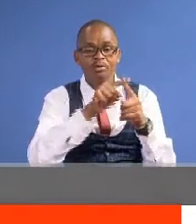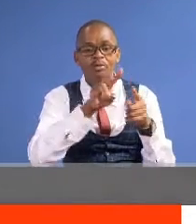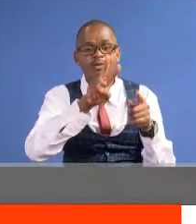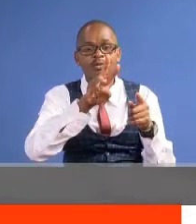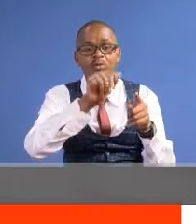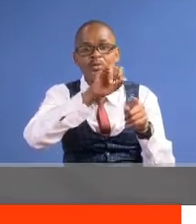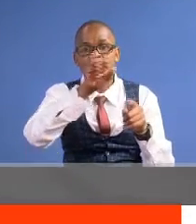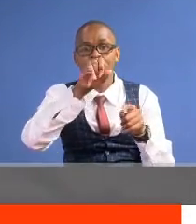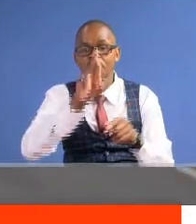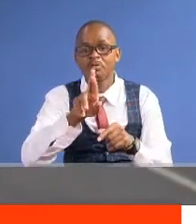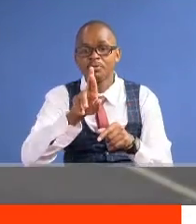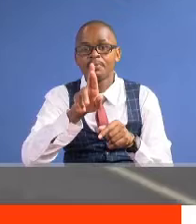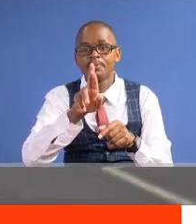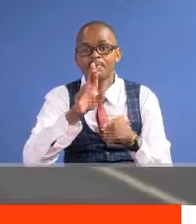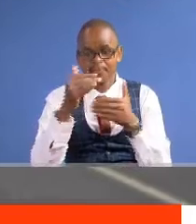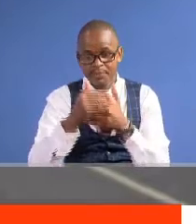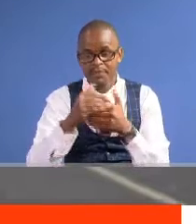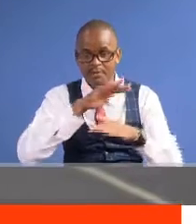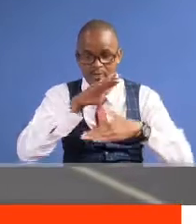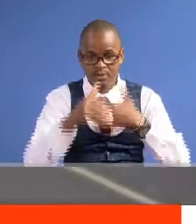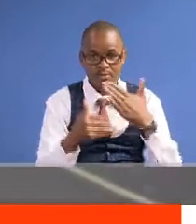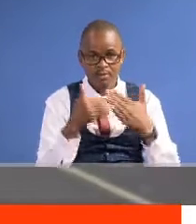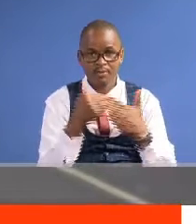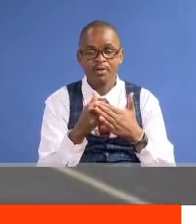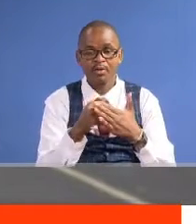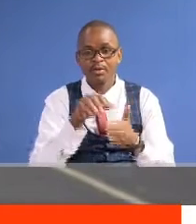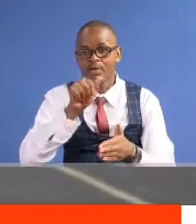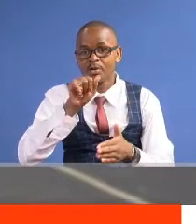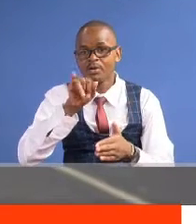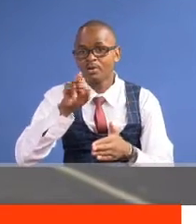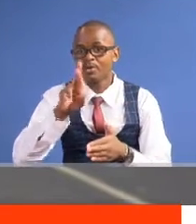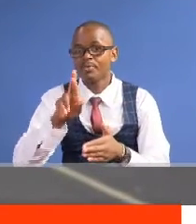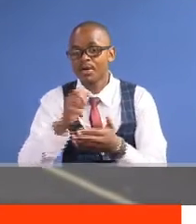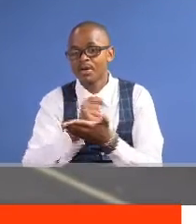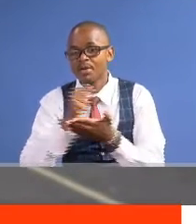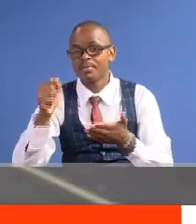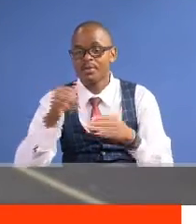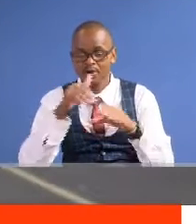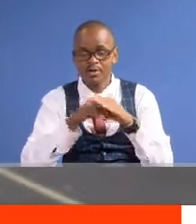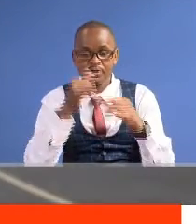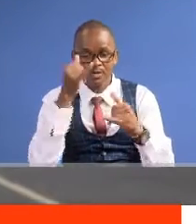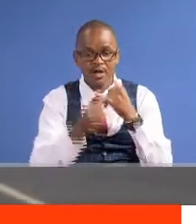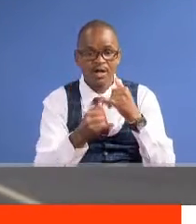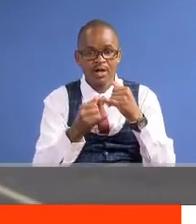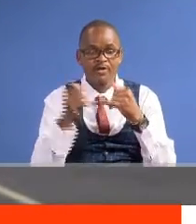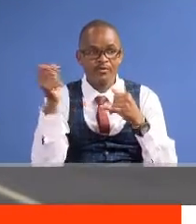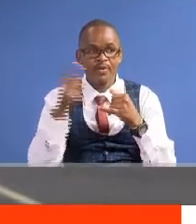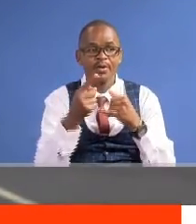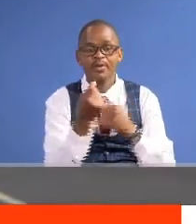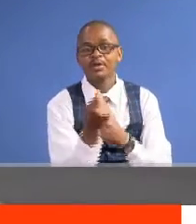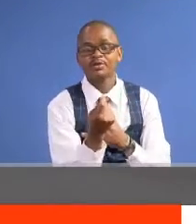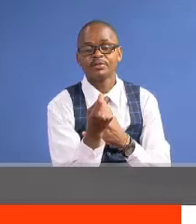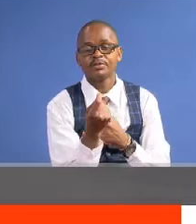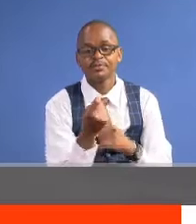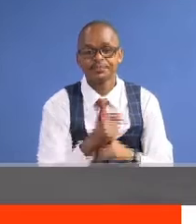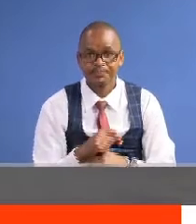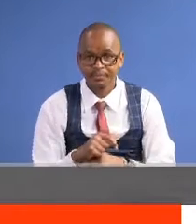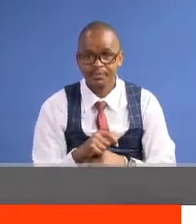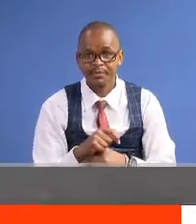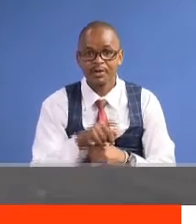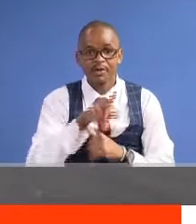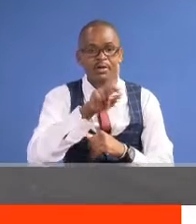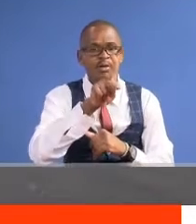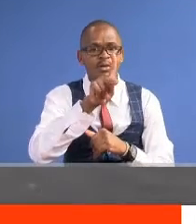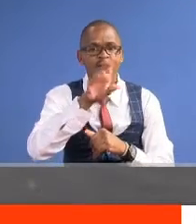Wajir and Lodwar. Nearly all routes served by the airline has been suspended in the last few months. The